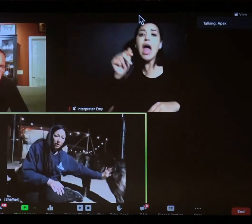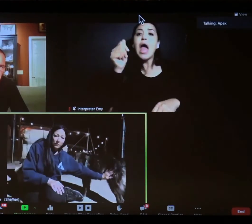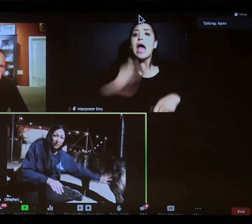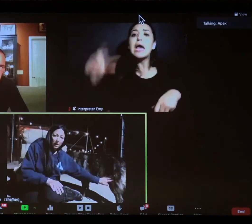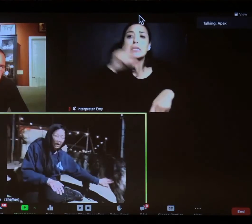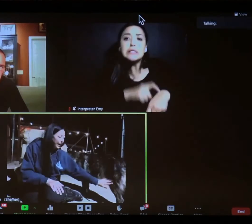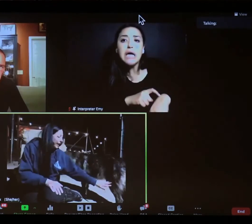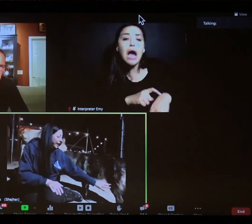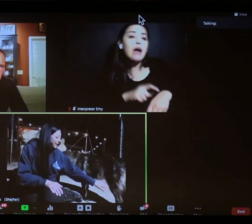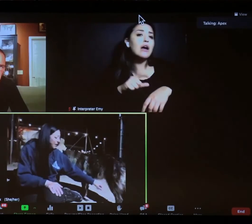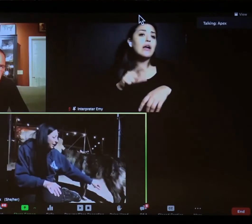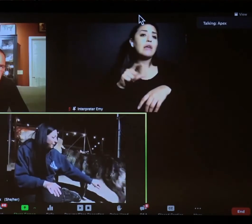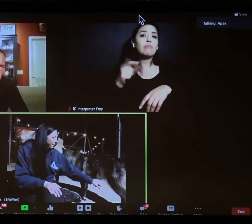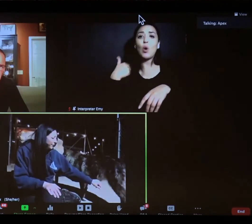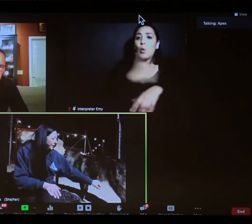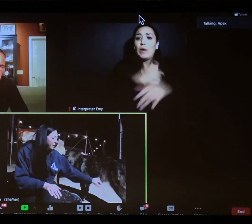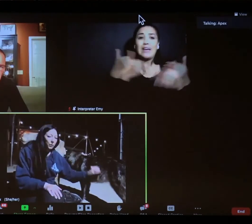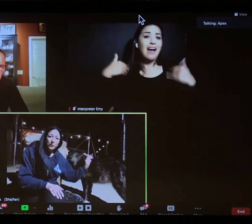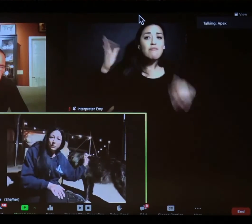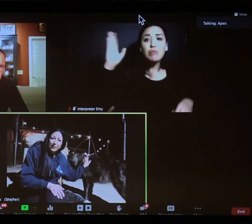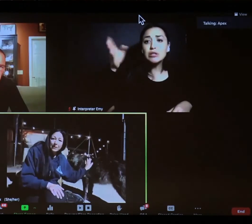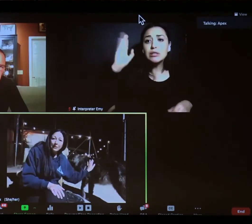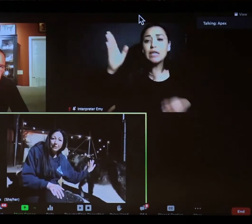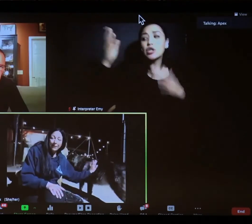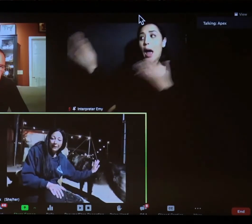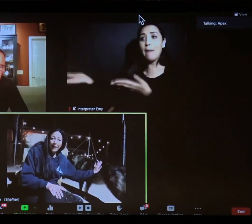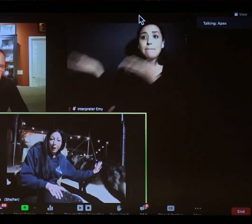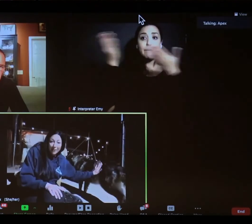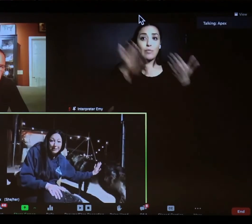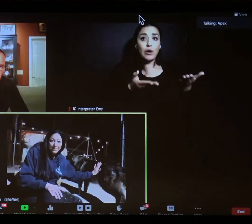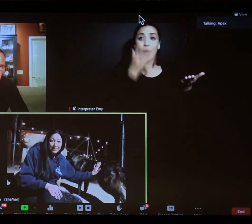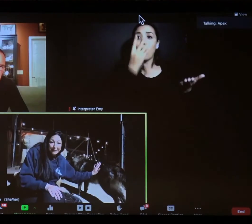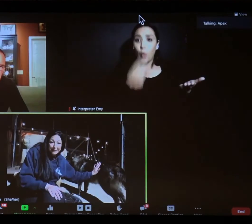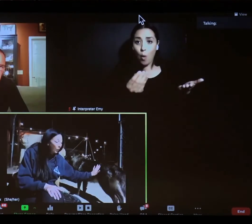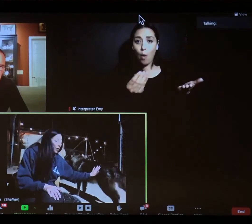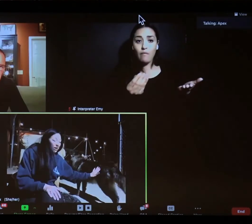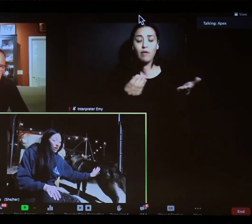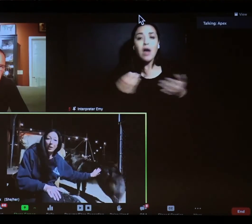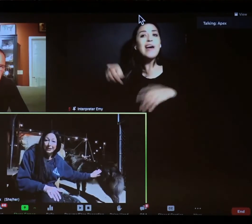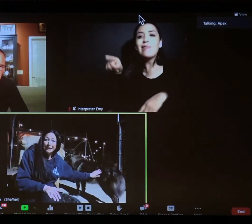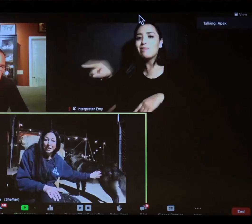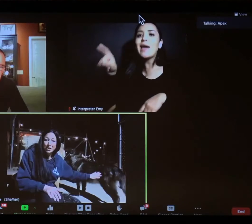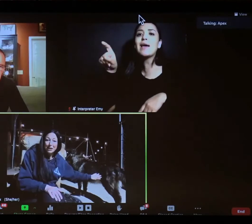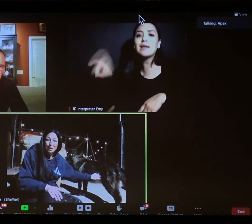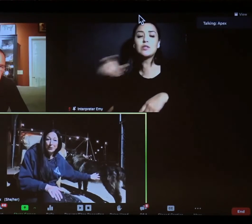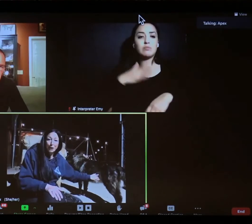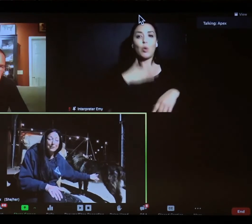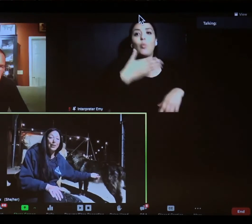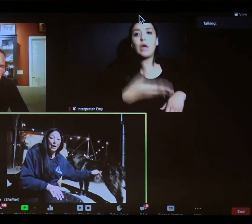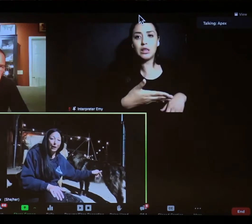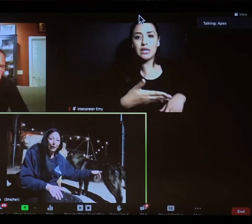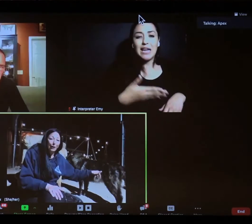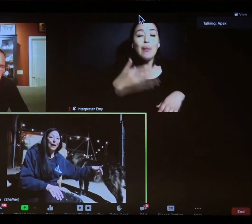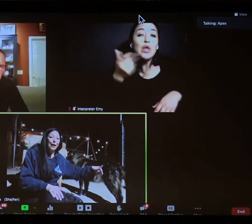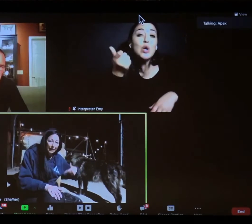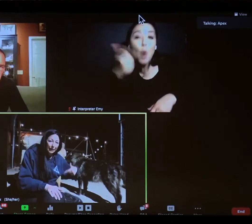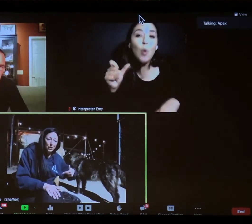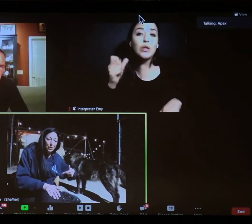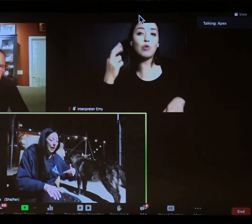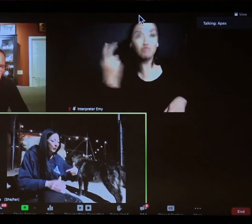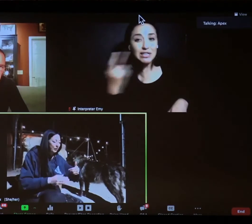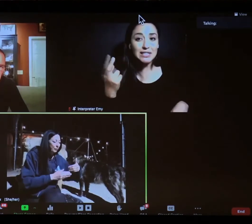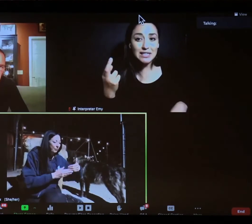terms. And the only reason they allow us to walk them on a leash is because they're allowing us to,